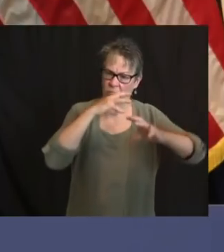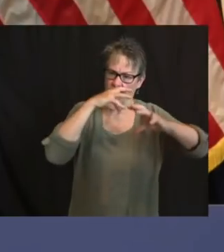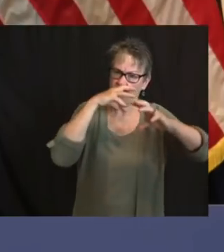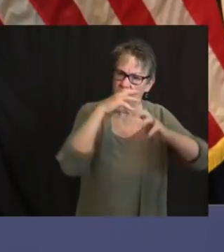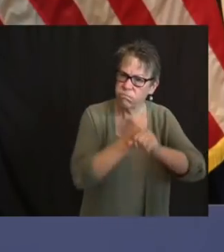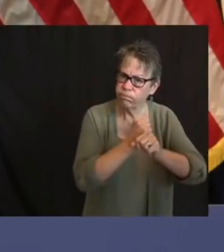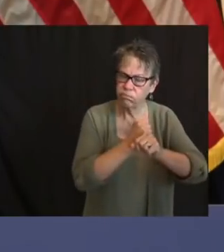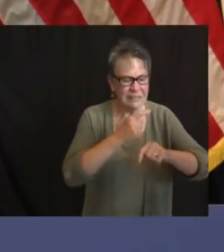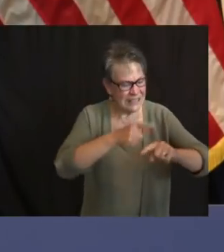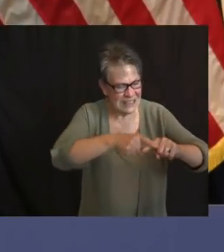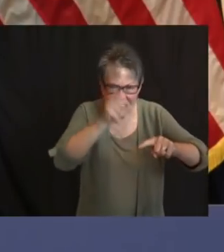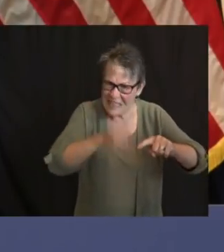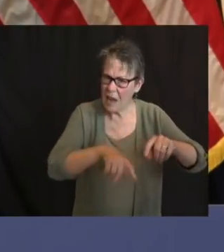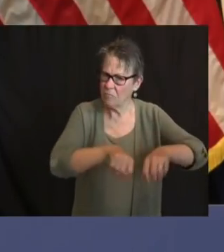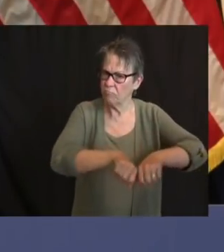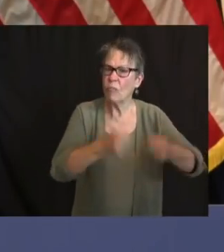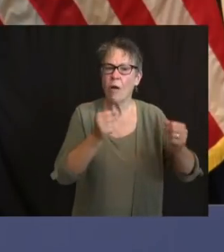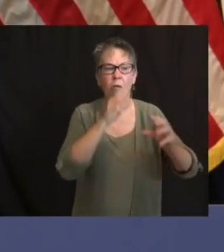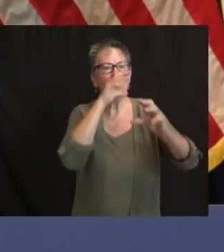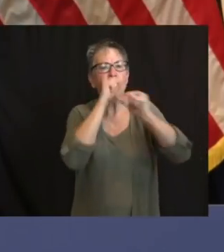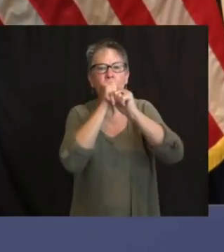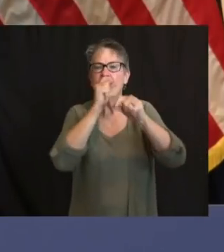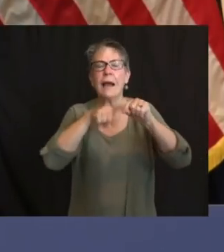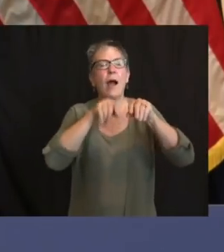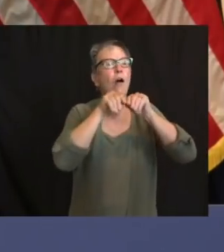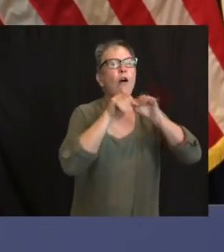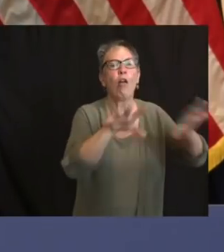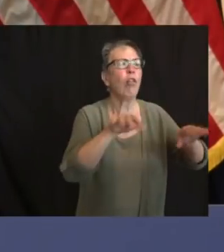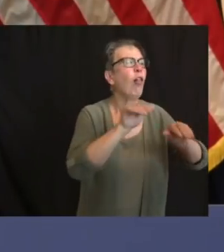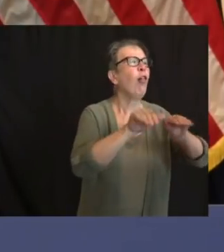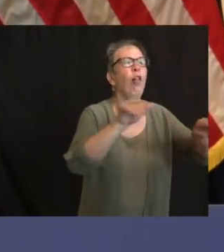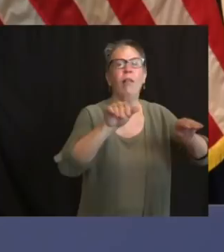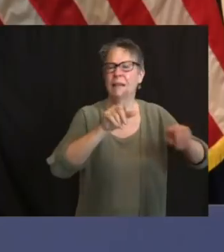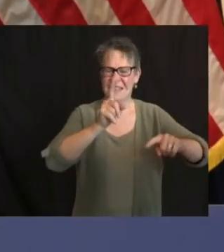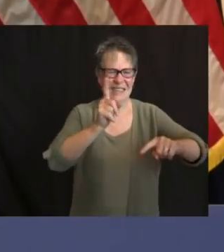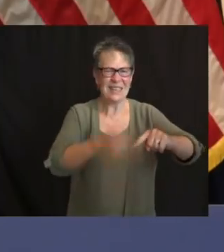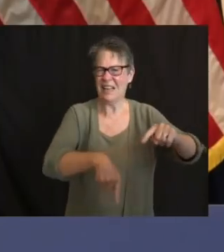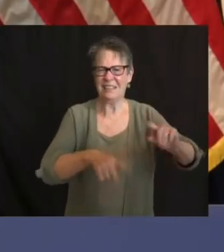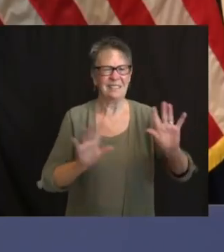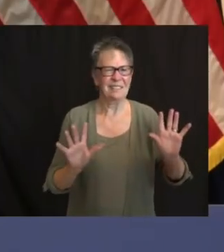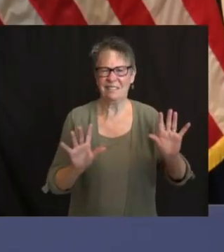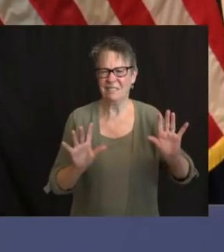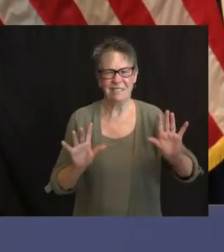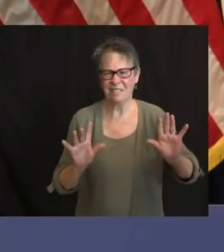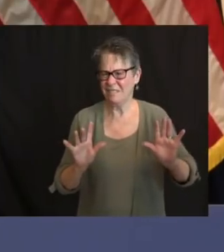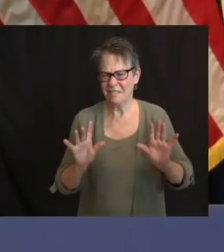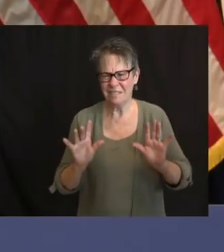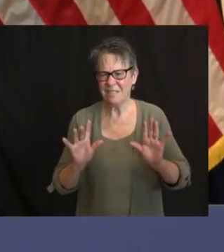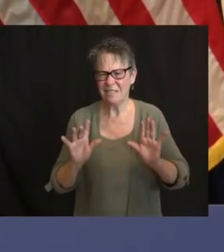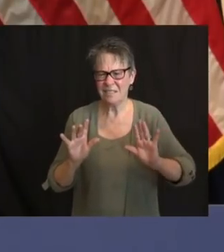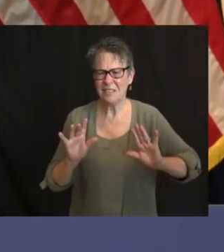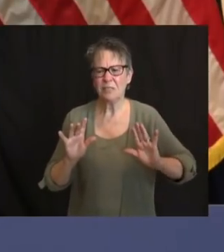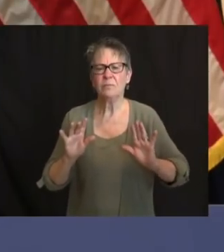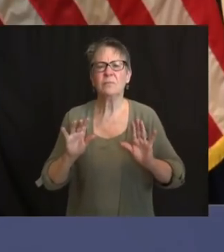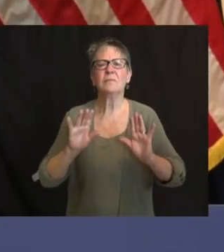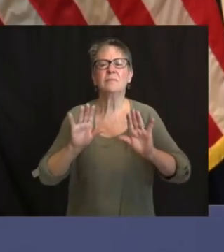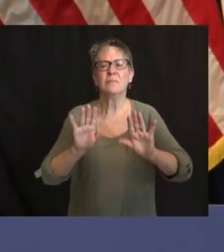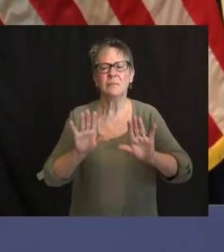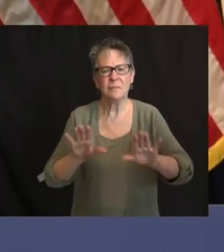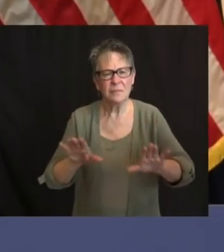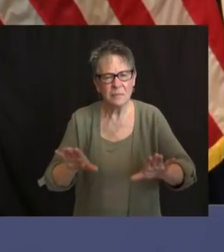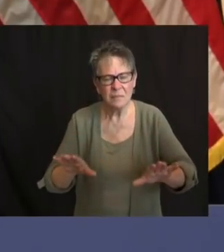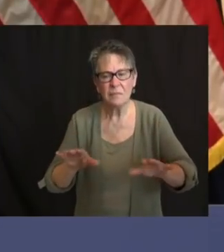to folks, we're doing it for your good and for your family's good and for the greater community good.